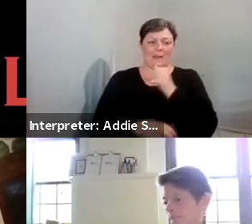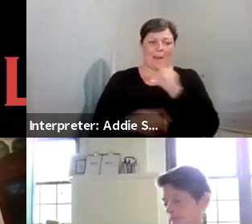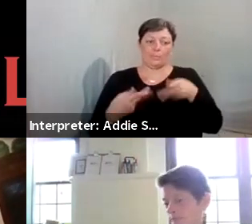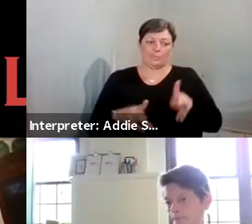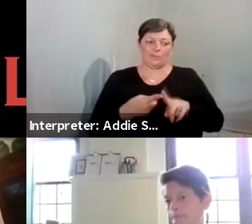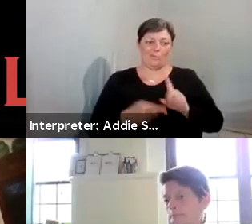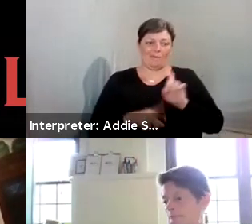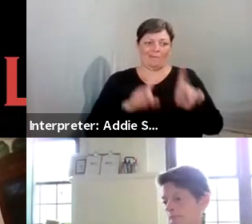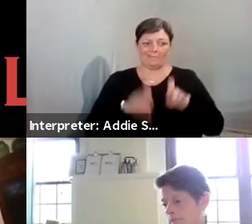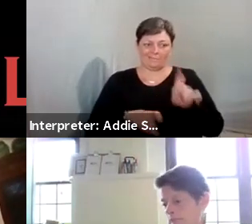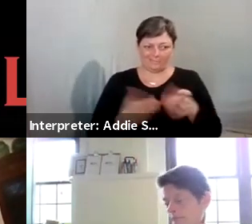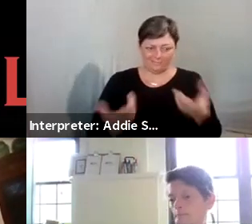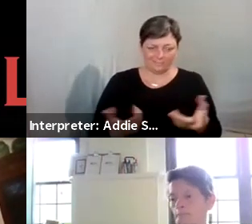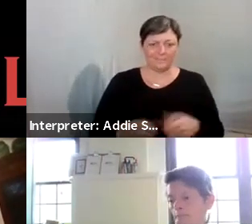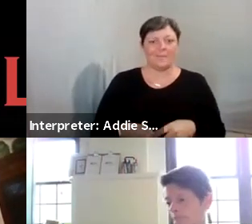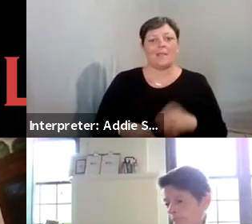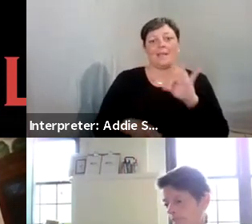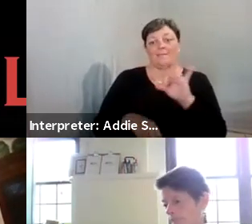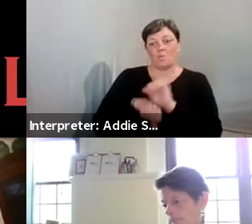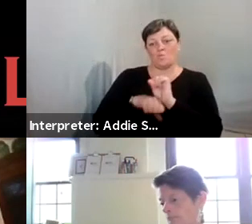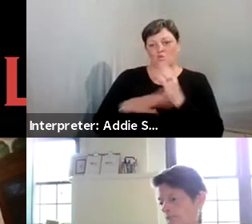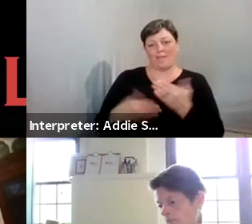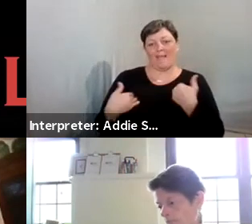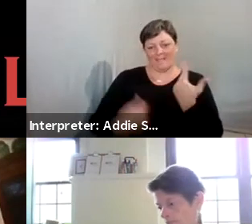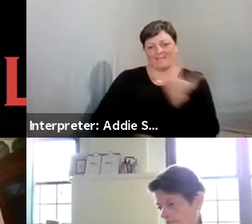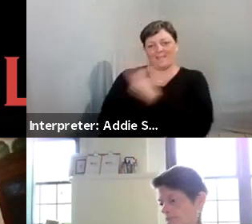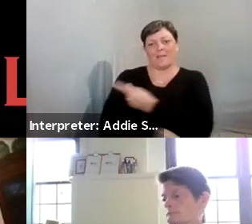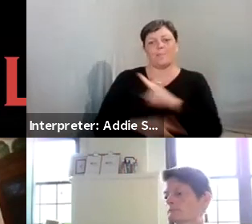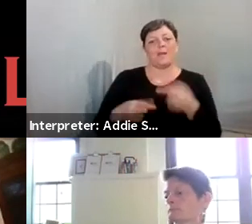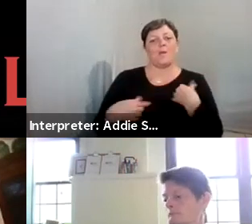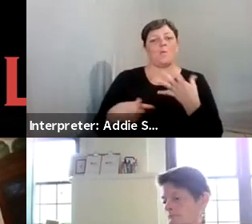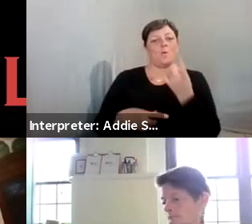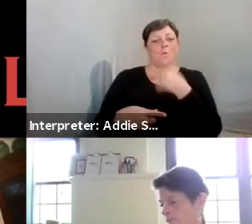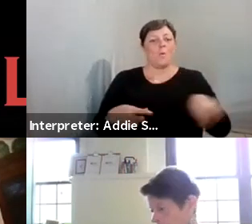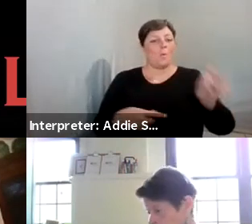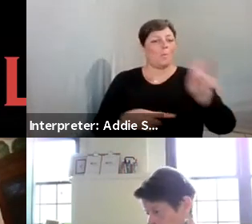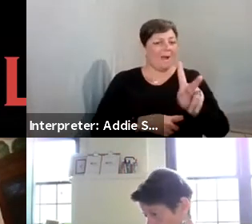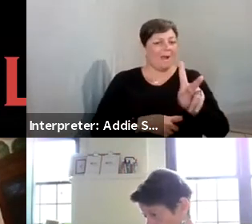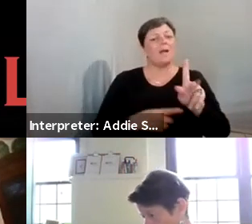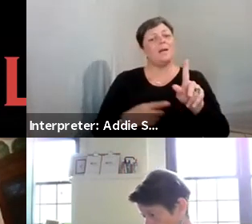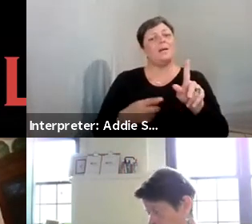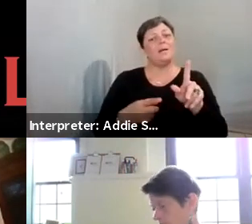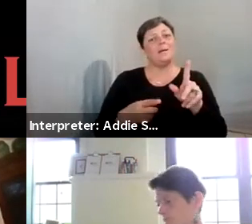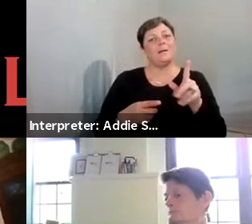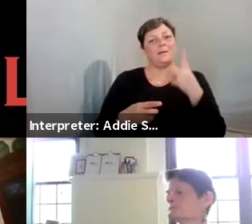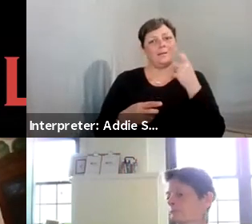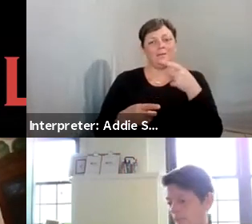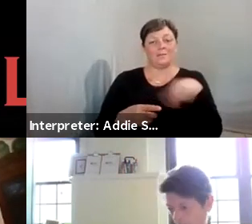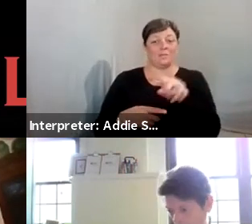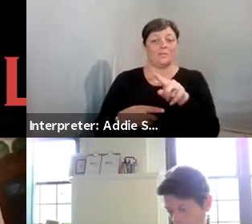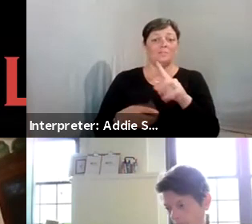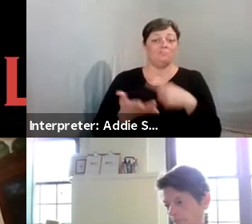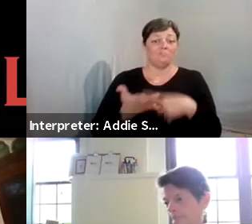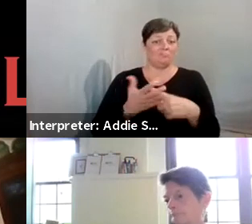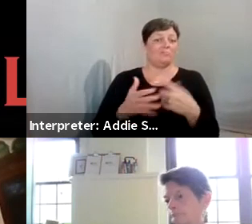ask if an employee is vaccinated. But I do want to circle back before we go down there, because I think y'all pulled out a lot of good